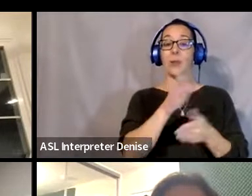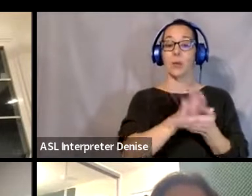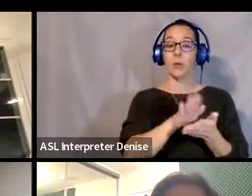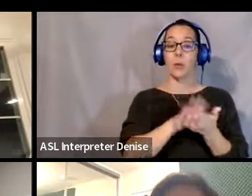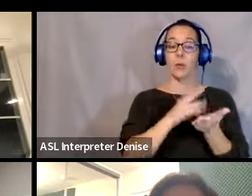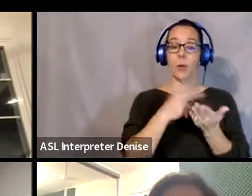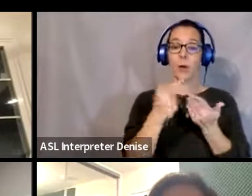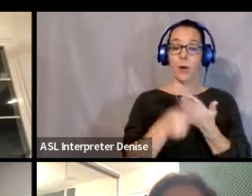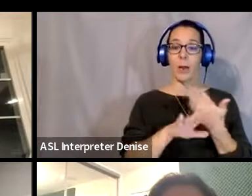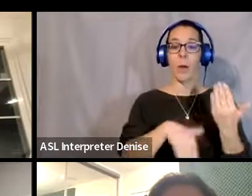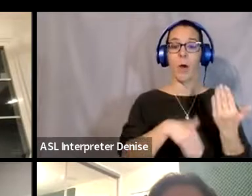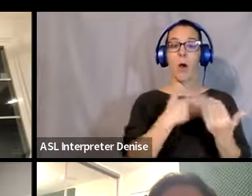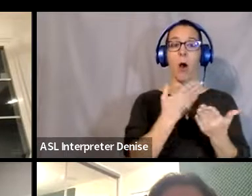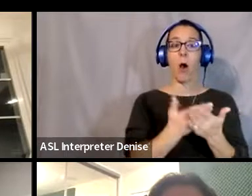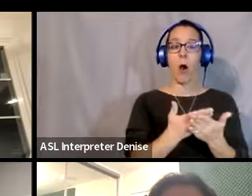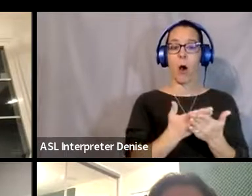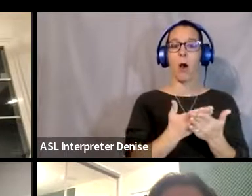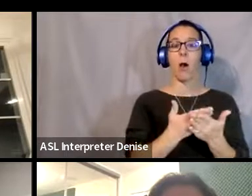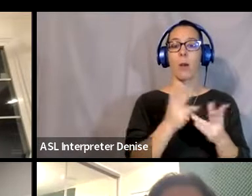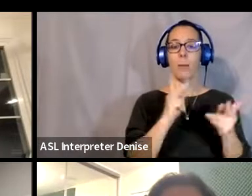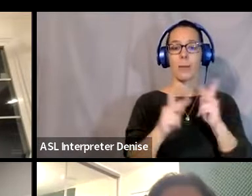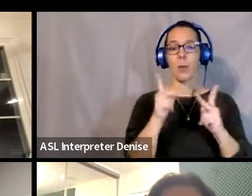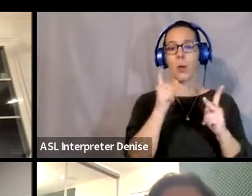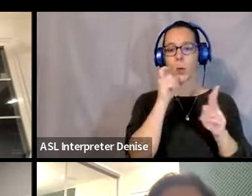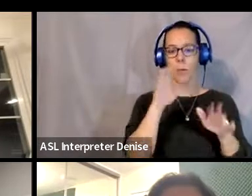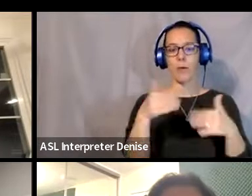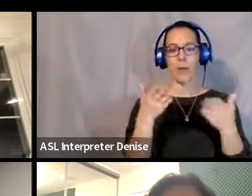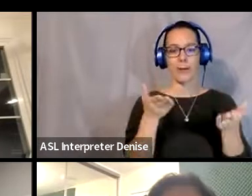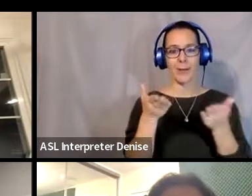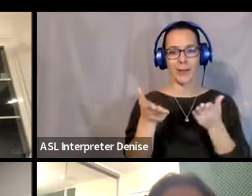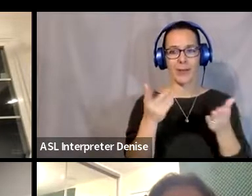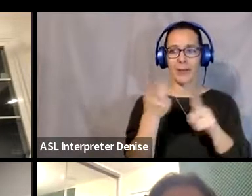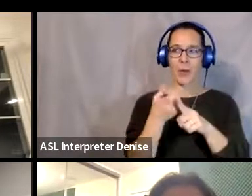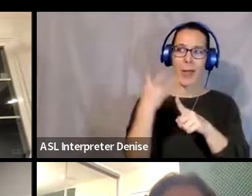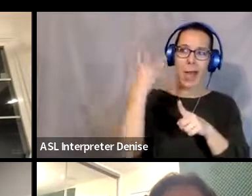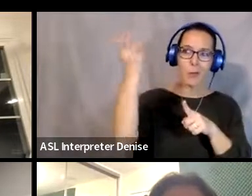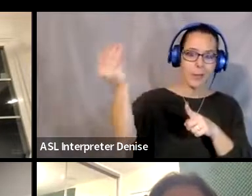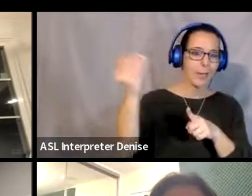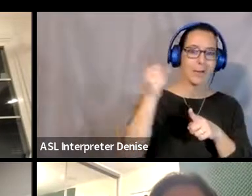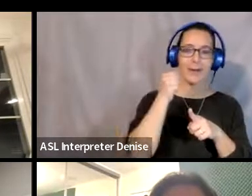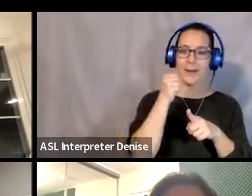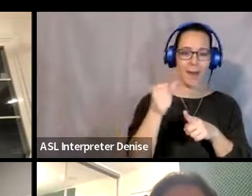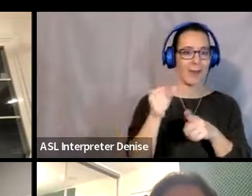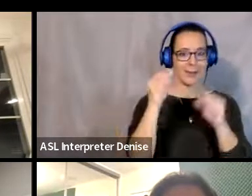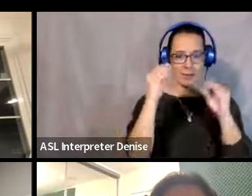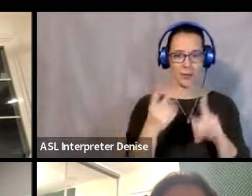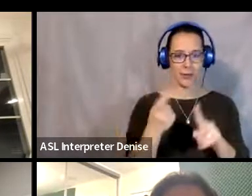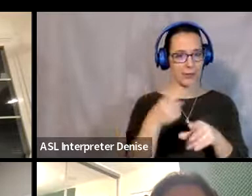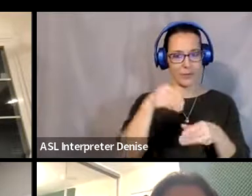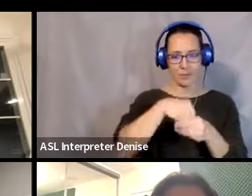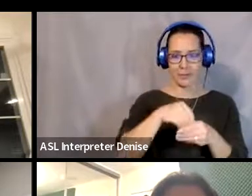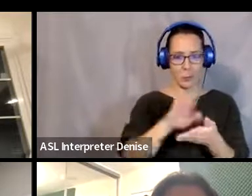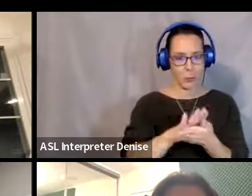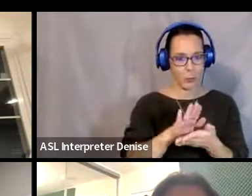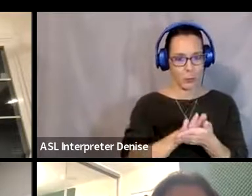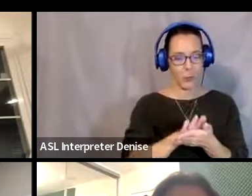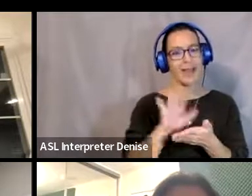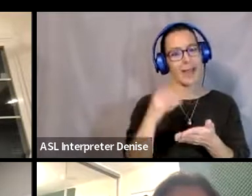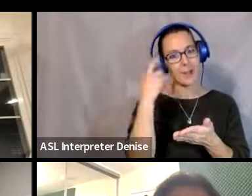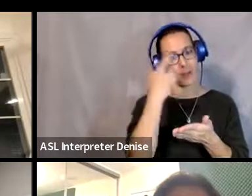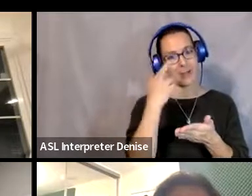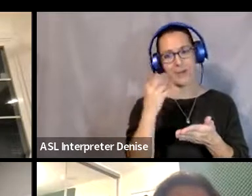outside providers, that's the main reason they're not on campus right now. We hope to look for